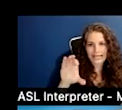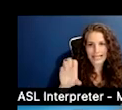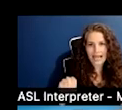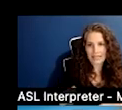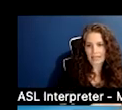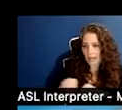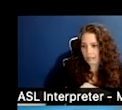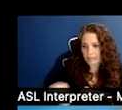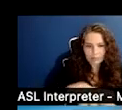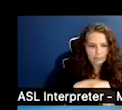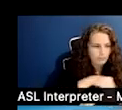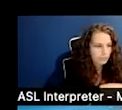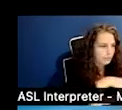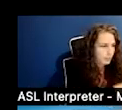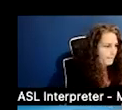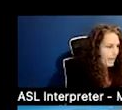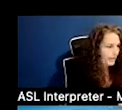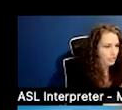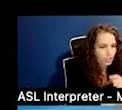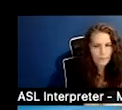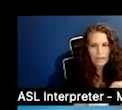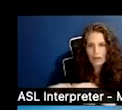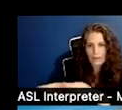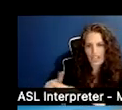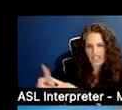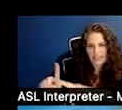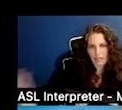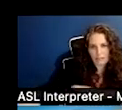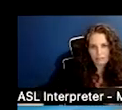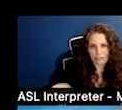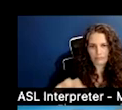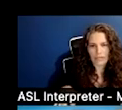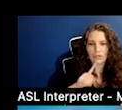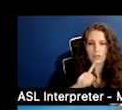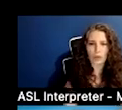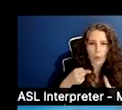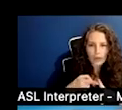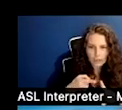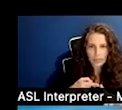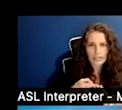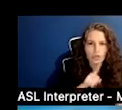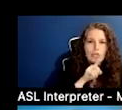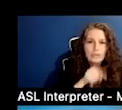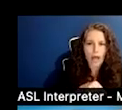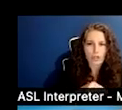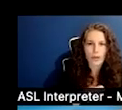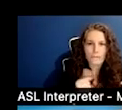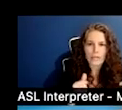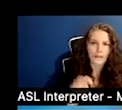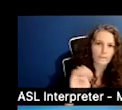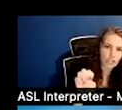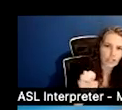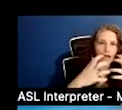that's this widespread. So their purpose is to respond to immediate emergencies, collapses, fires, rescues.